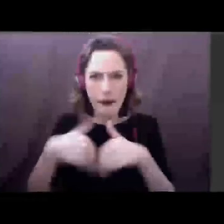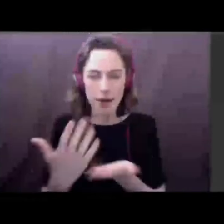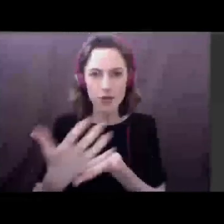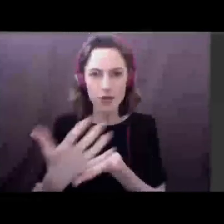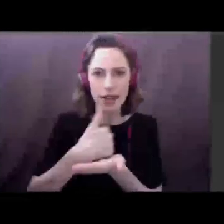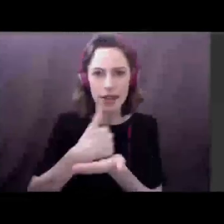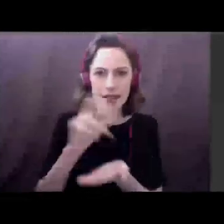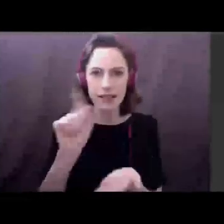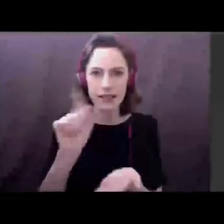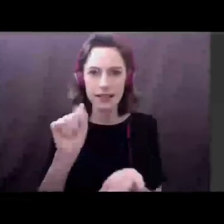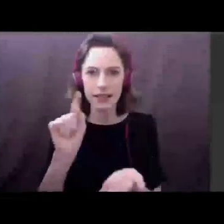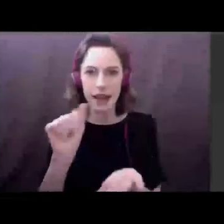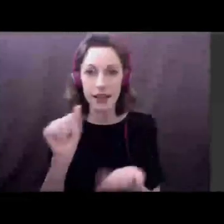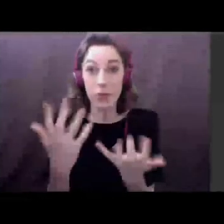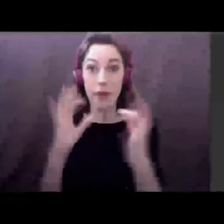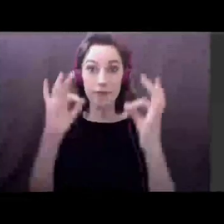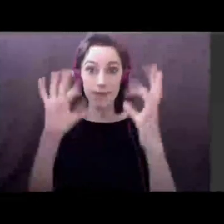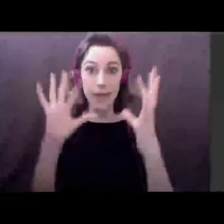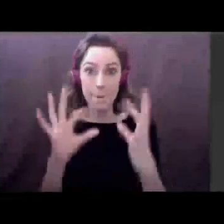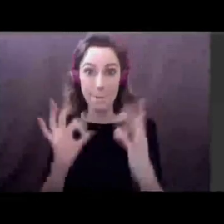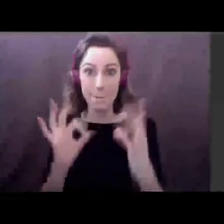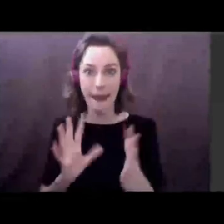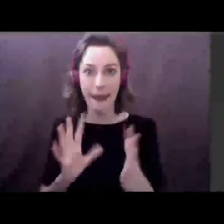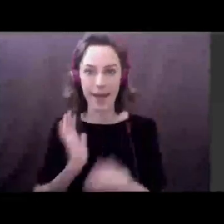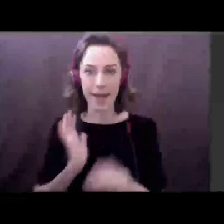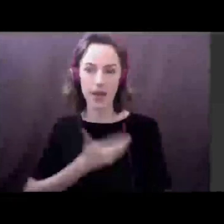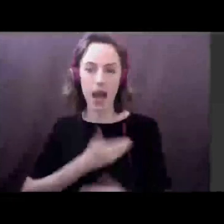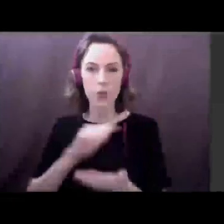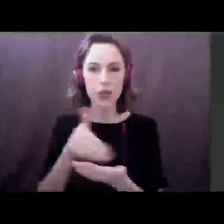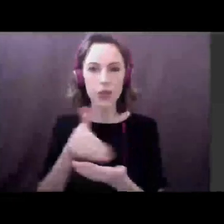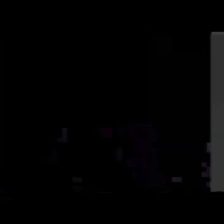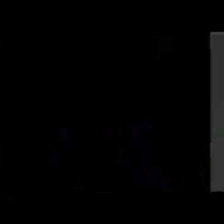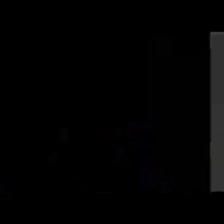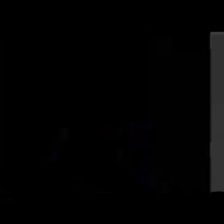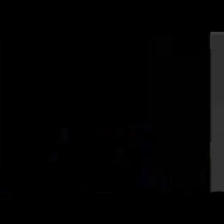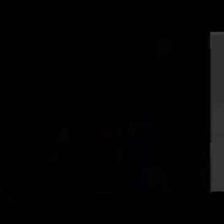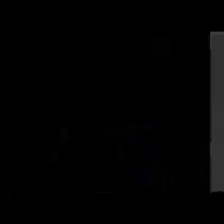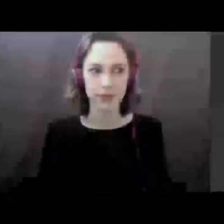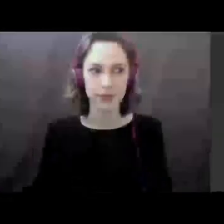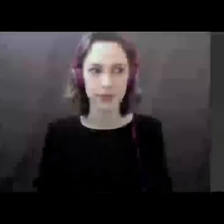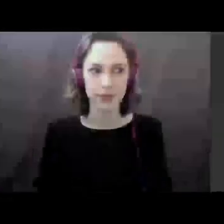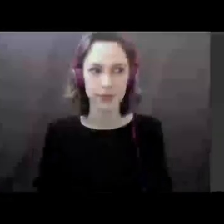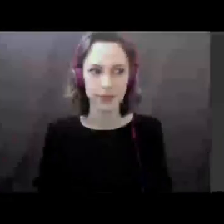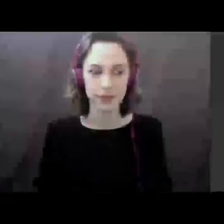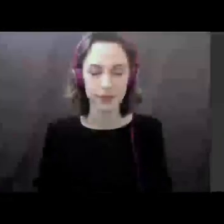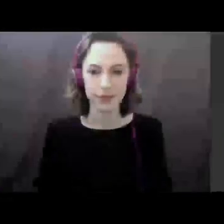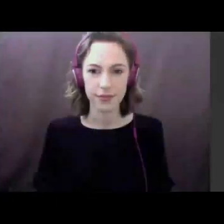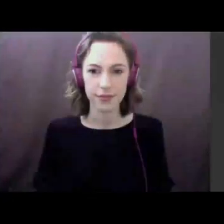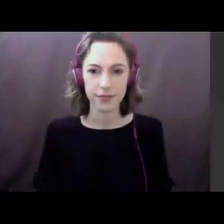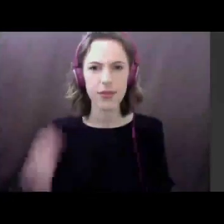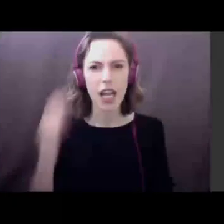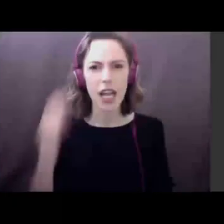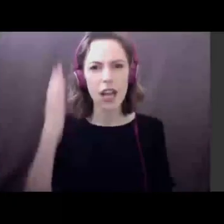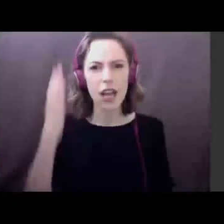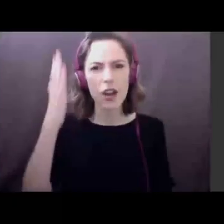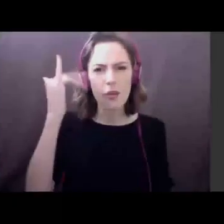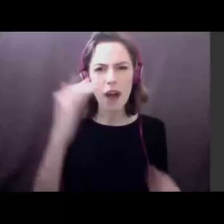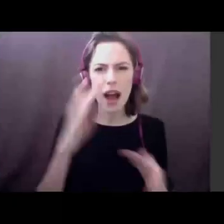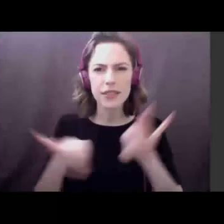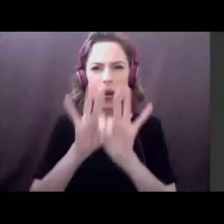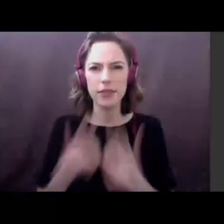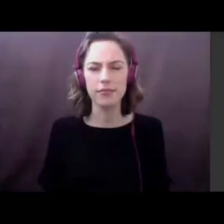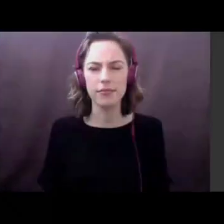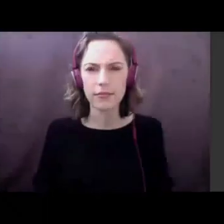reasons. It's important for motivating policy, for developing policies, for implementing them, and then